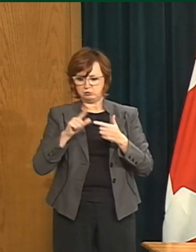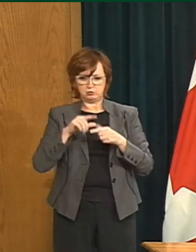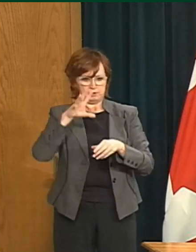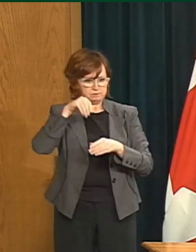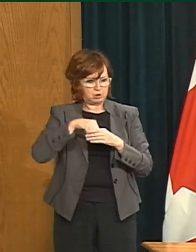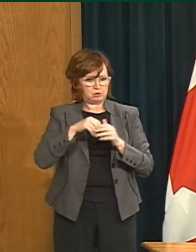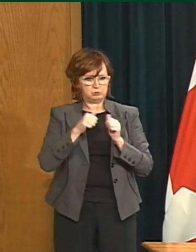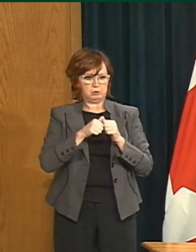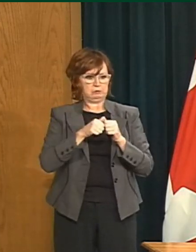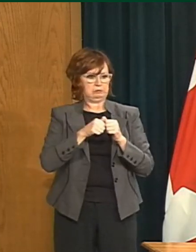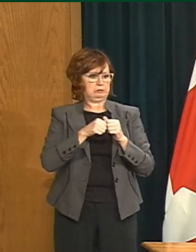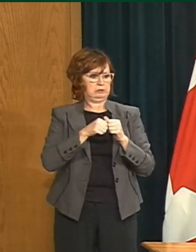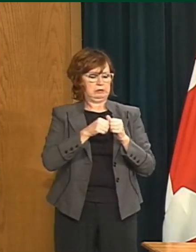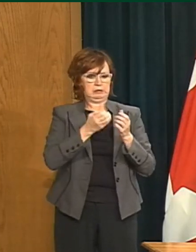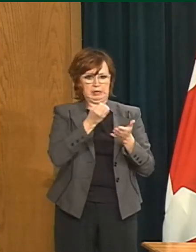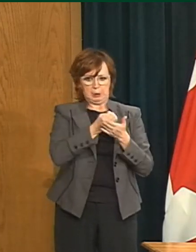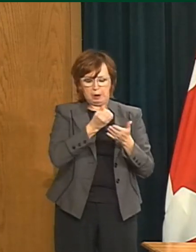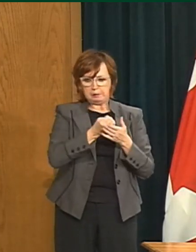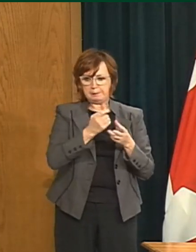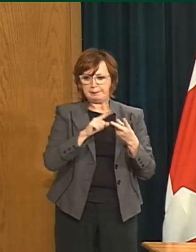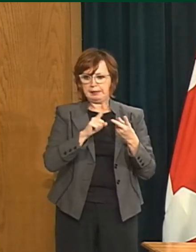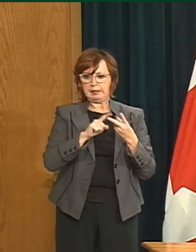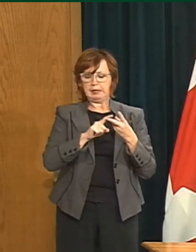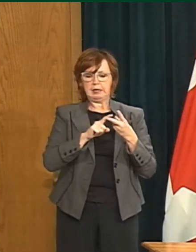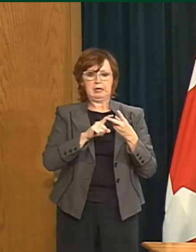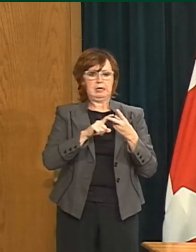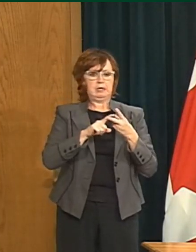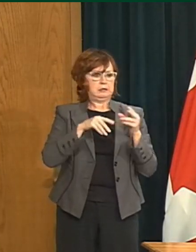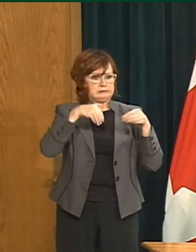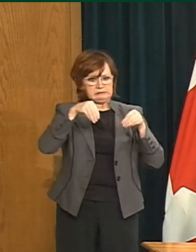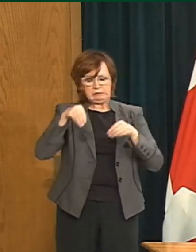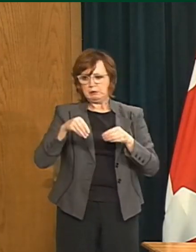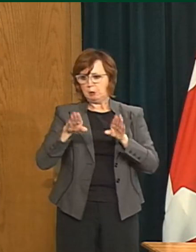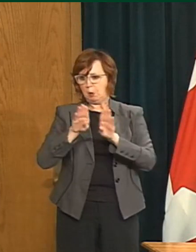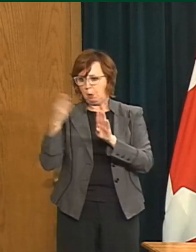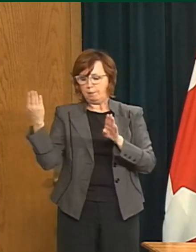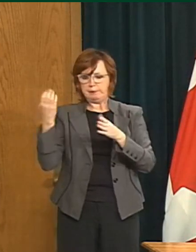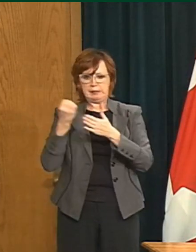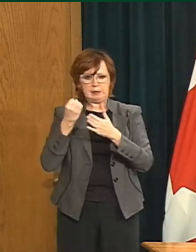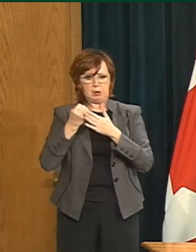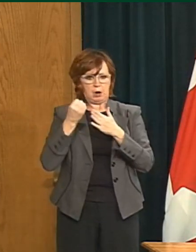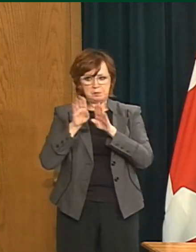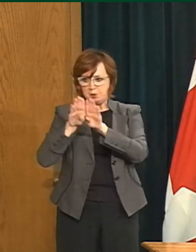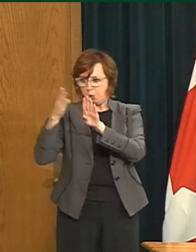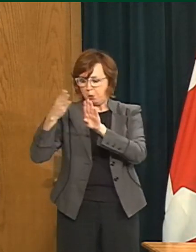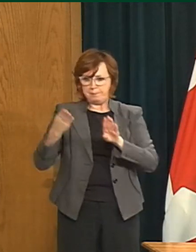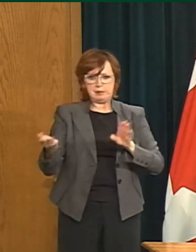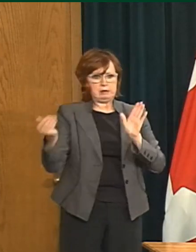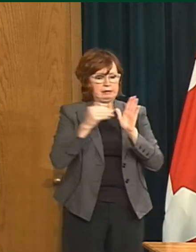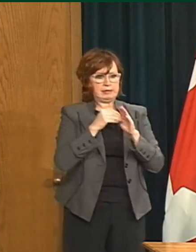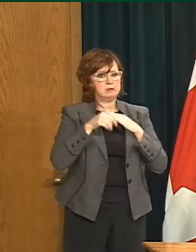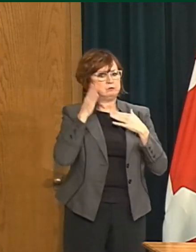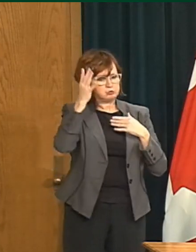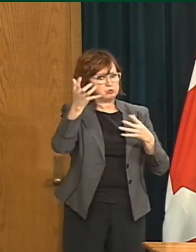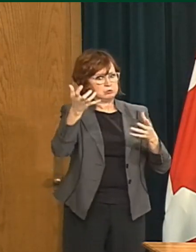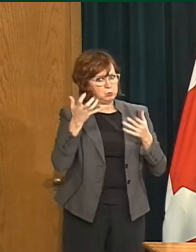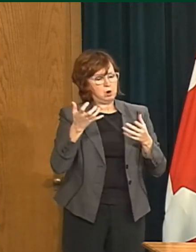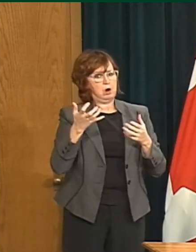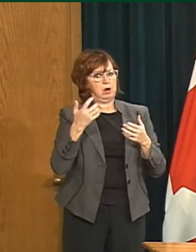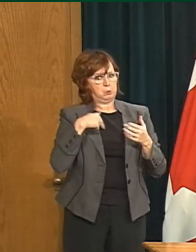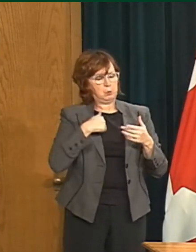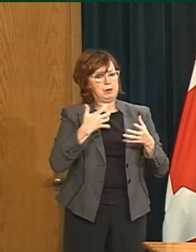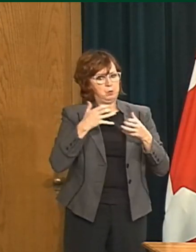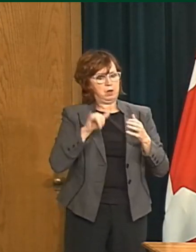industries, to ensure that we will be able to build the Saskatchewan economy back to all that it has been and all that it can be. So we